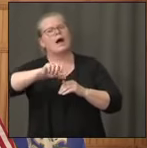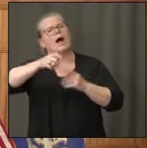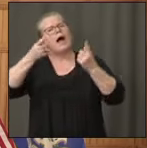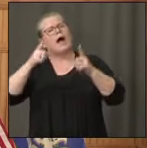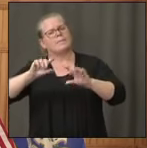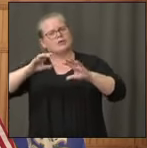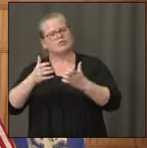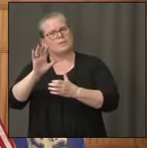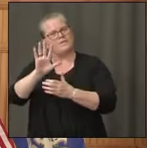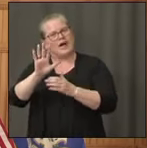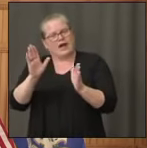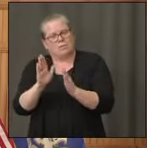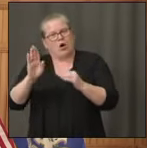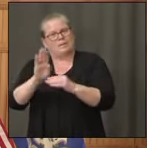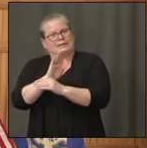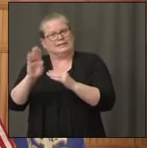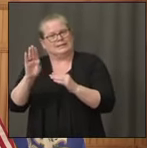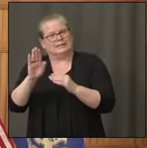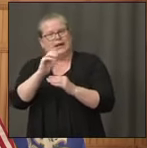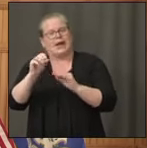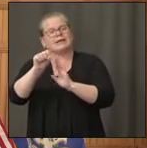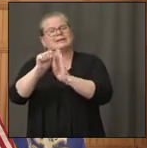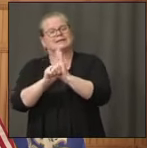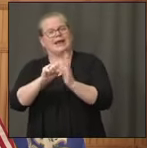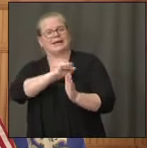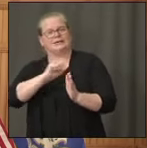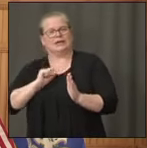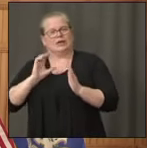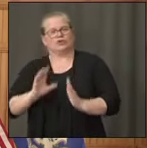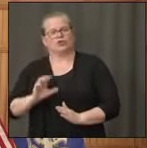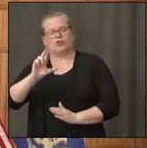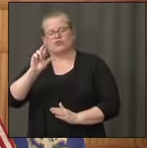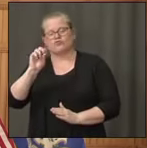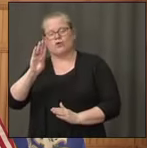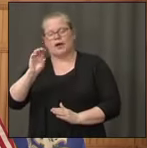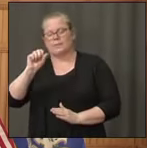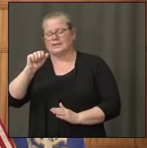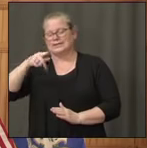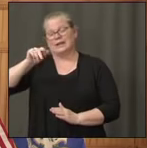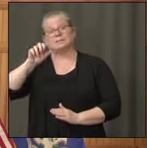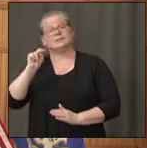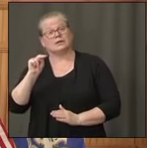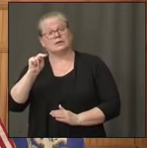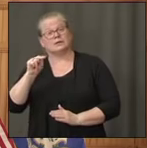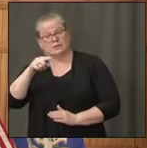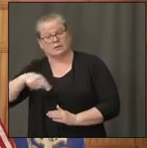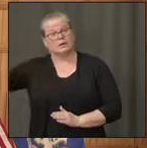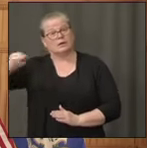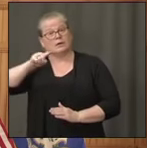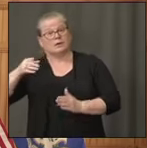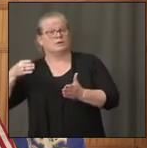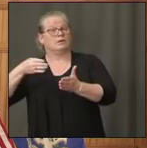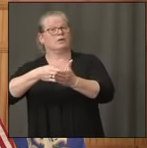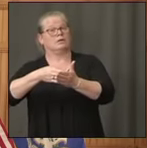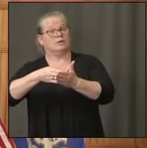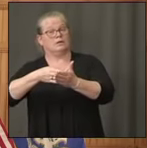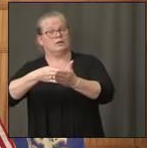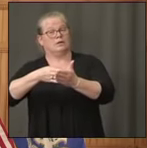and State Senator Rob Sampson that basically challenges the constitutionality